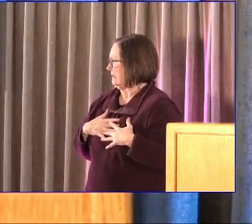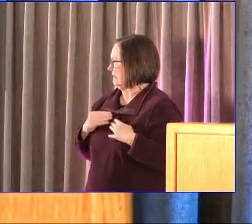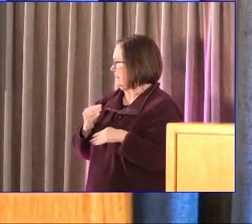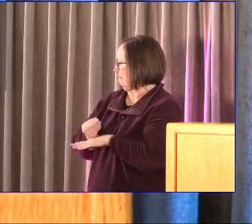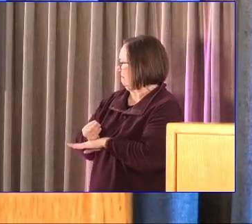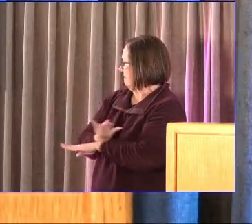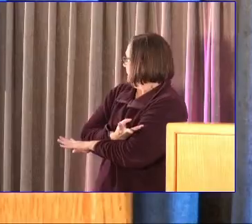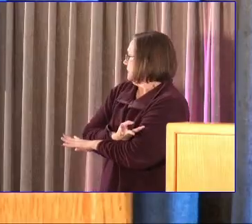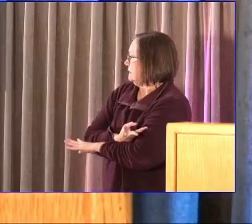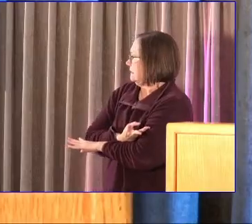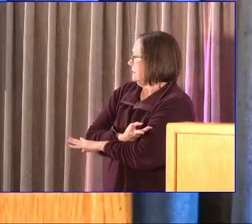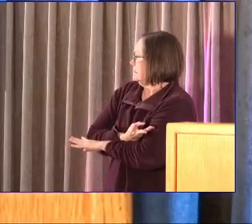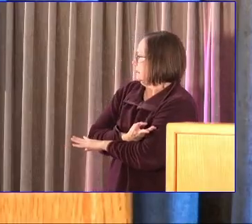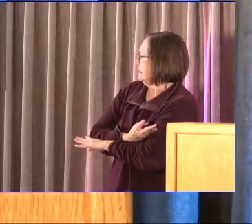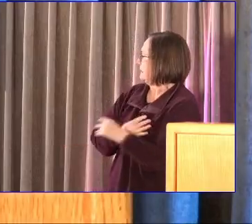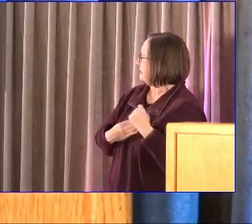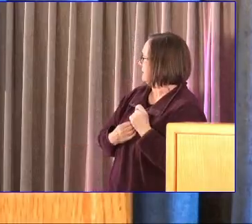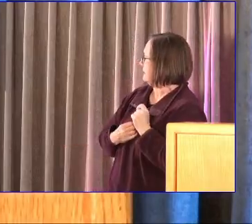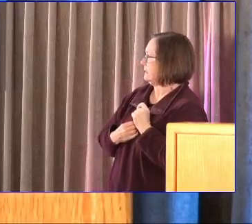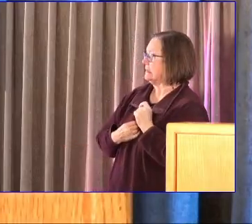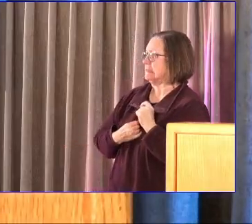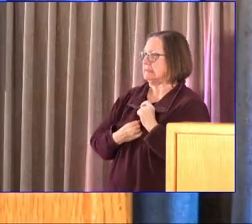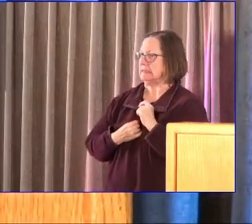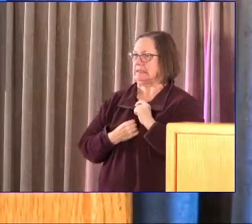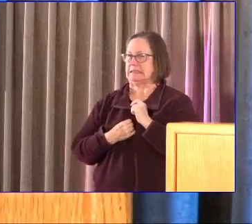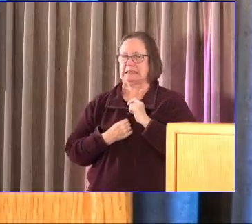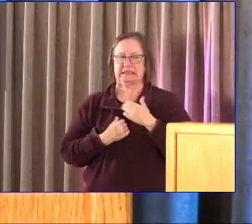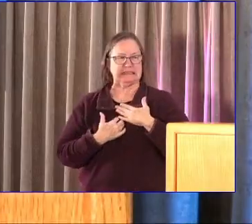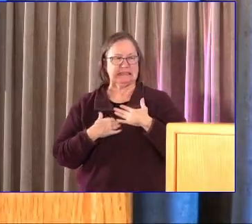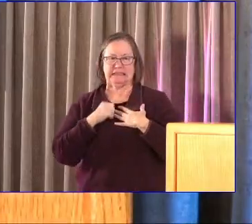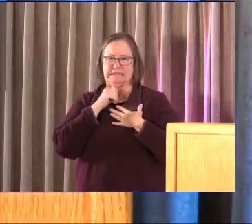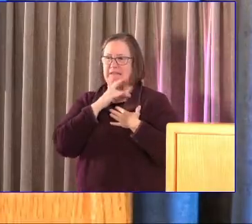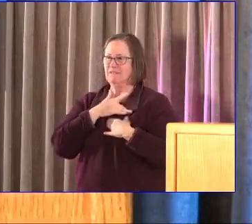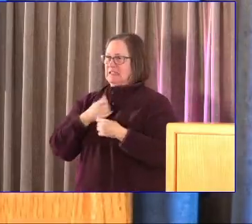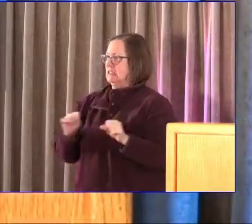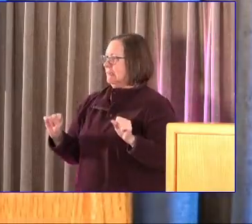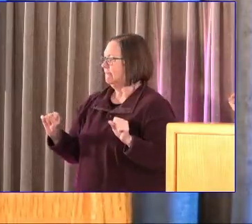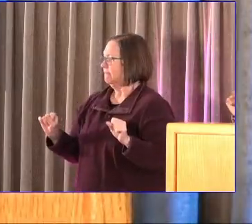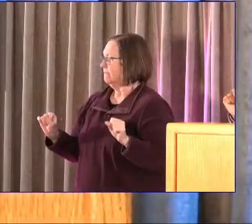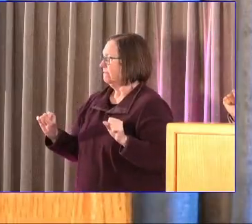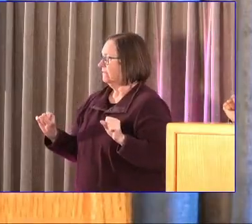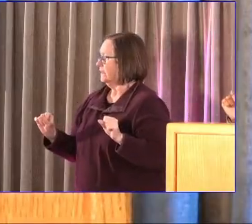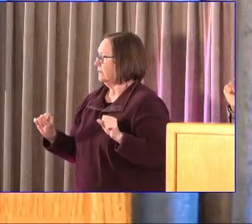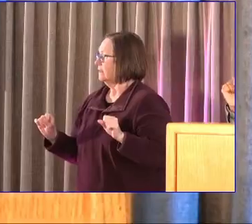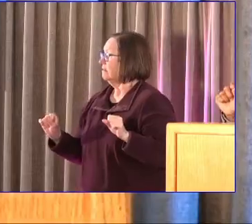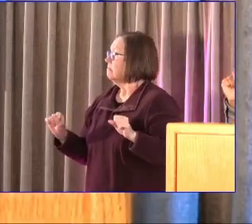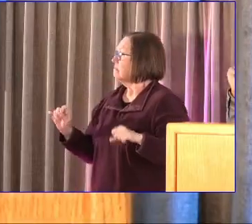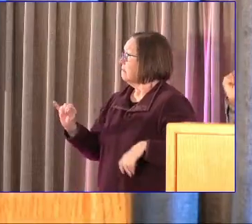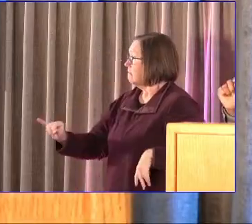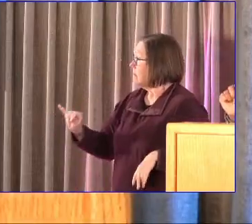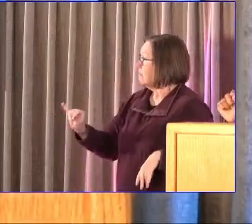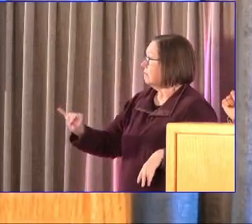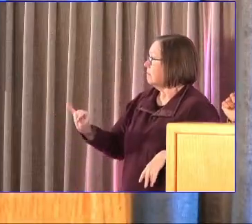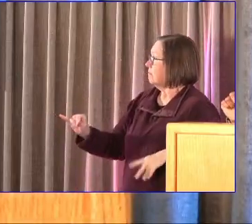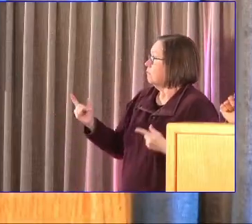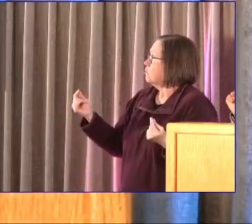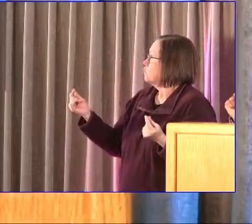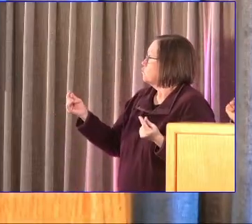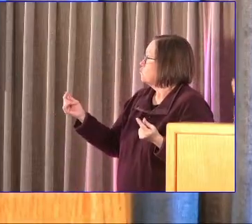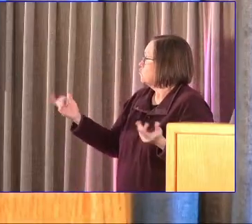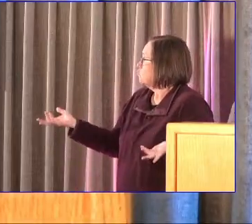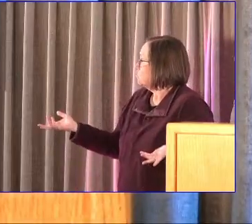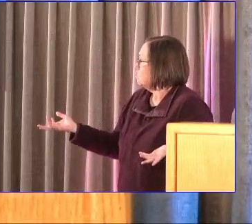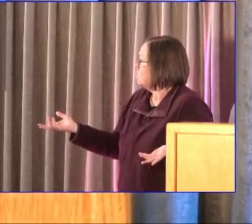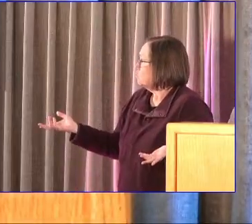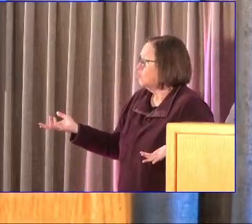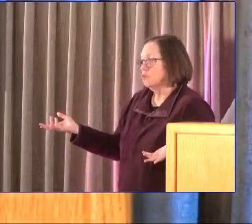to be mindful of when that need has been identified, how are we going to address that need so members of our community don't feel